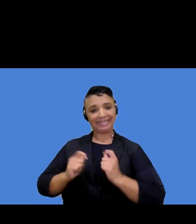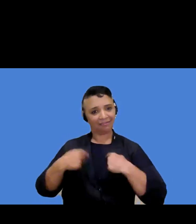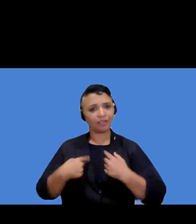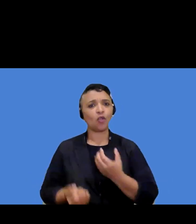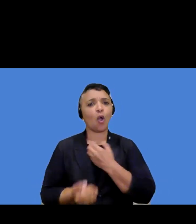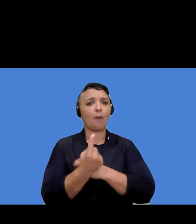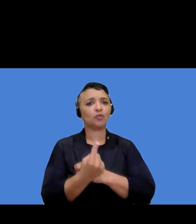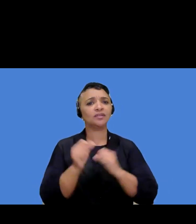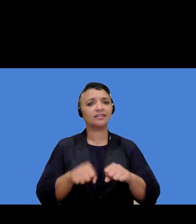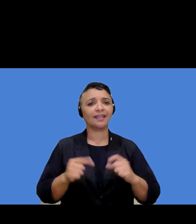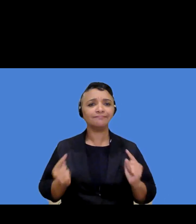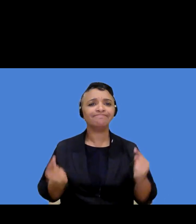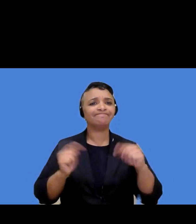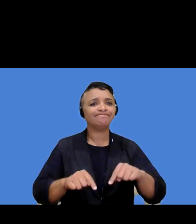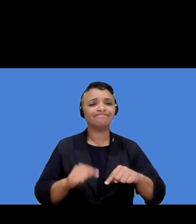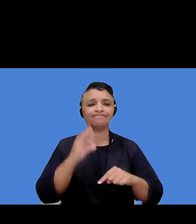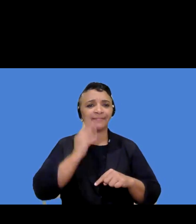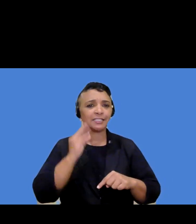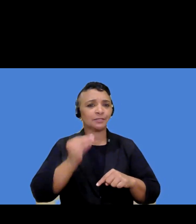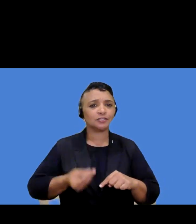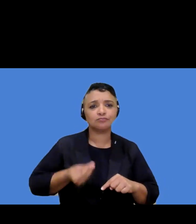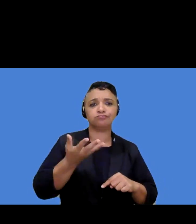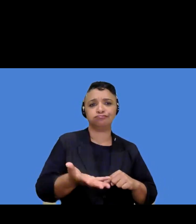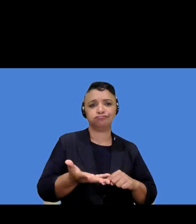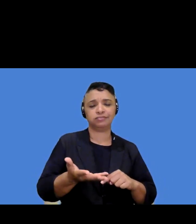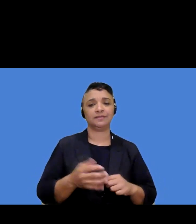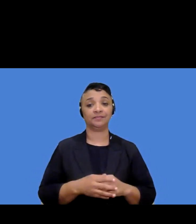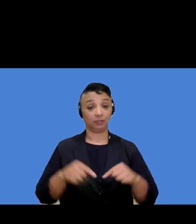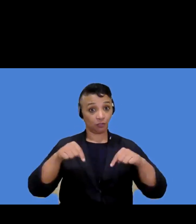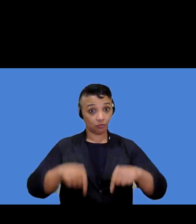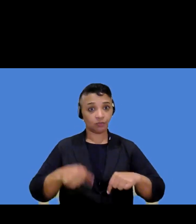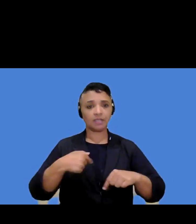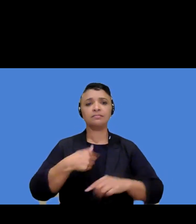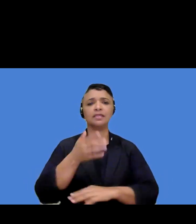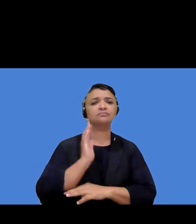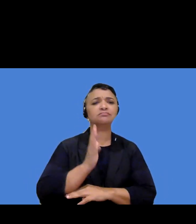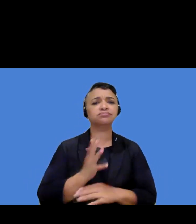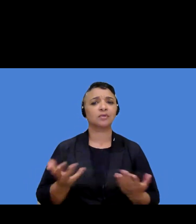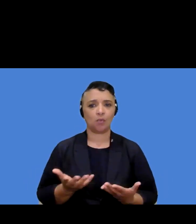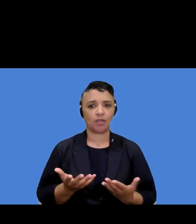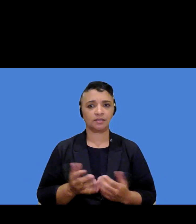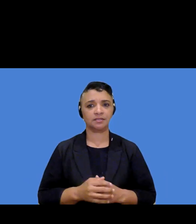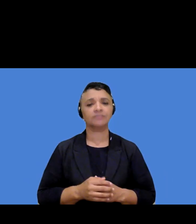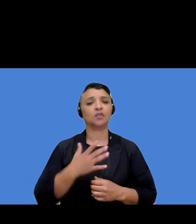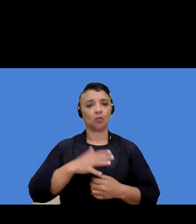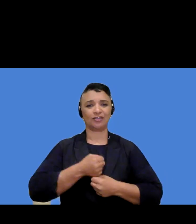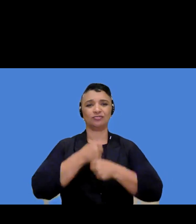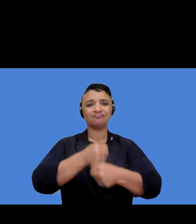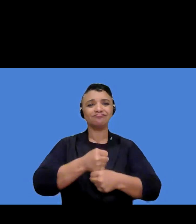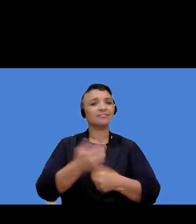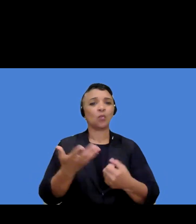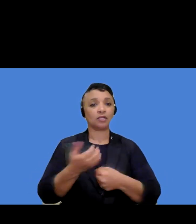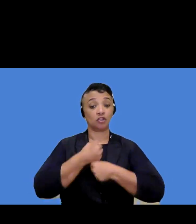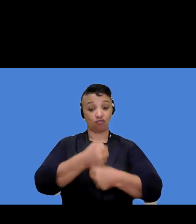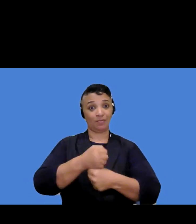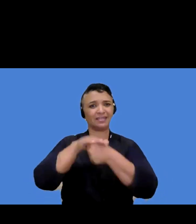the experiences and remarks on it. Today, I'll be speaking on the behalf of underrepresented groups